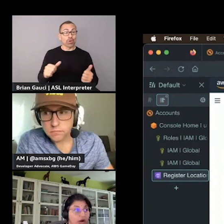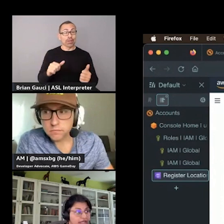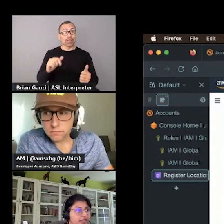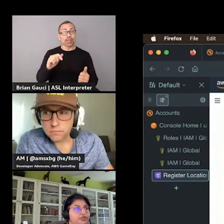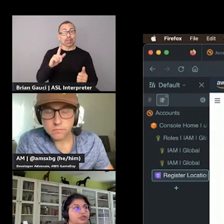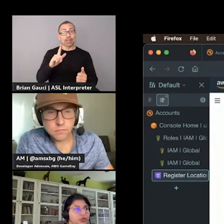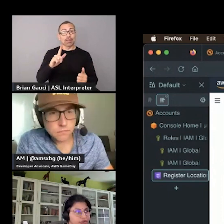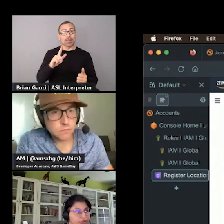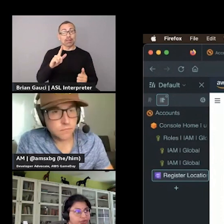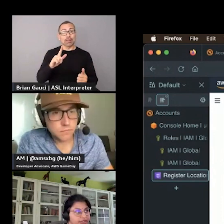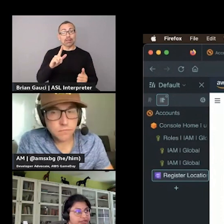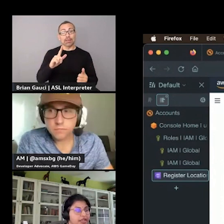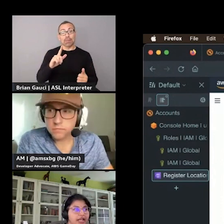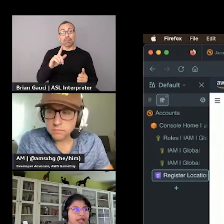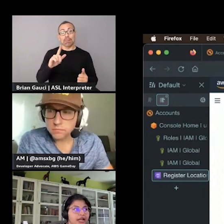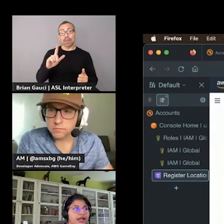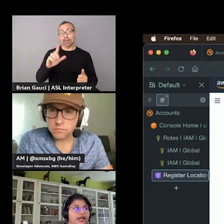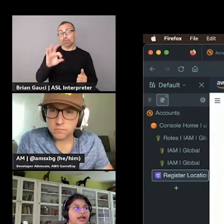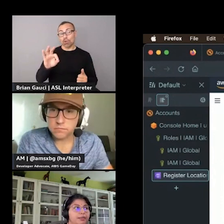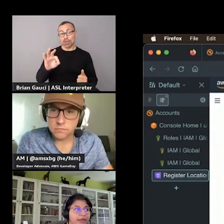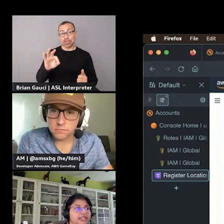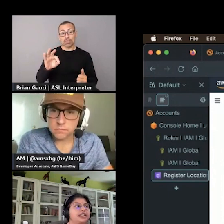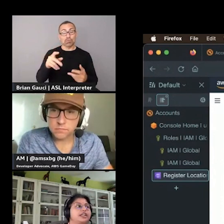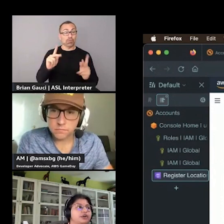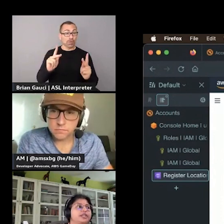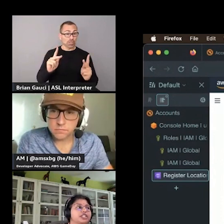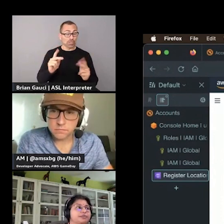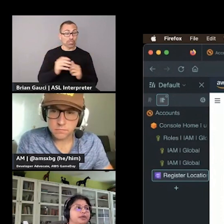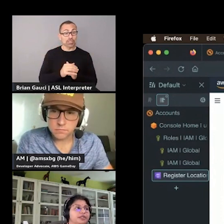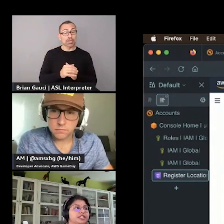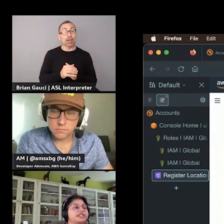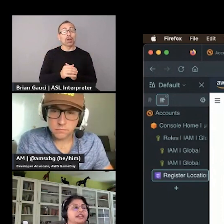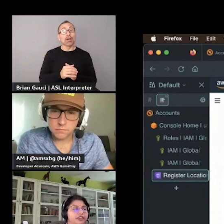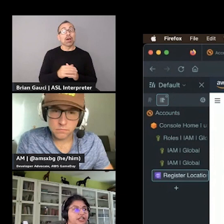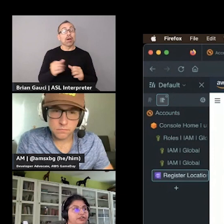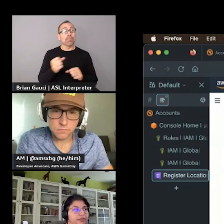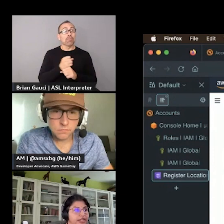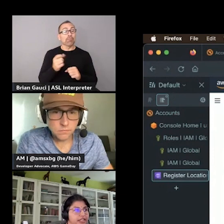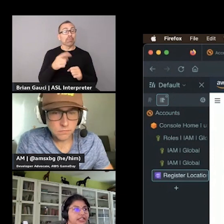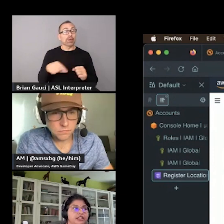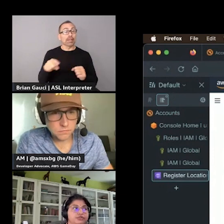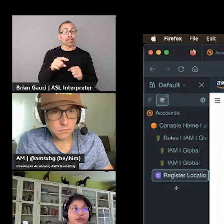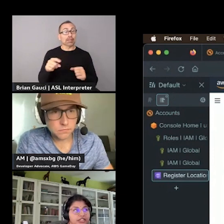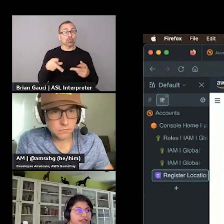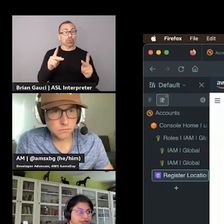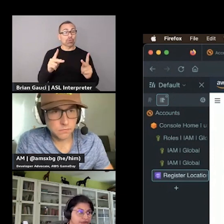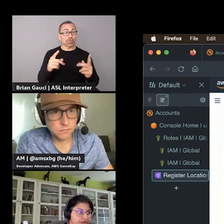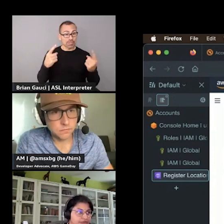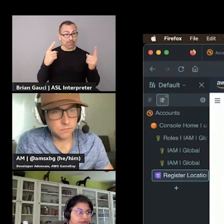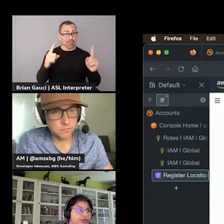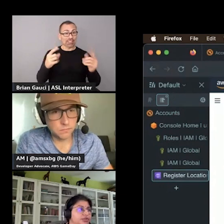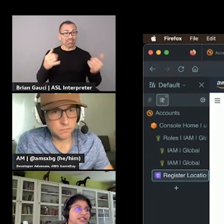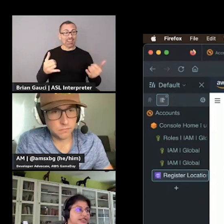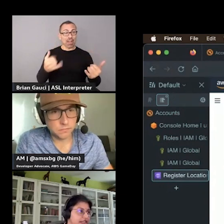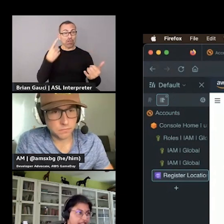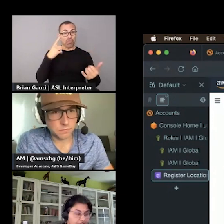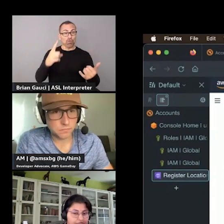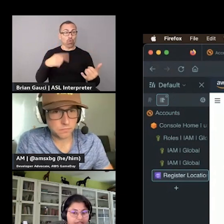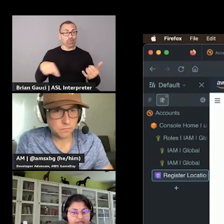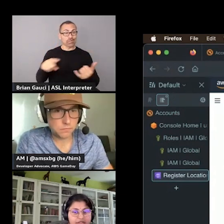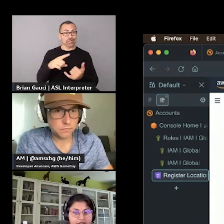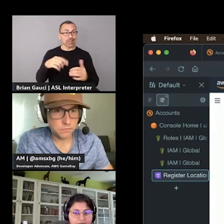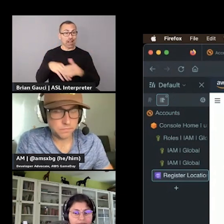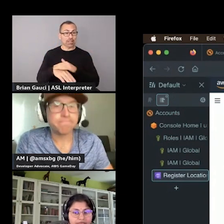permissions, only for those users, make the lake formation permissions effective immediately for that resource. So that's the